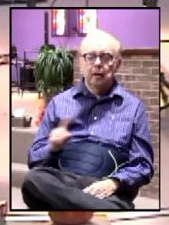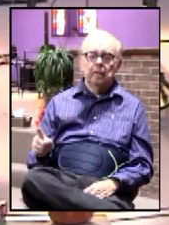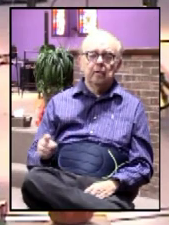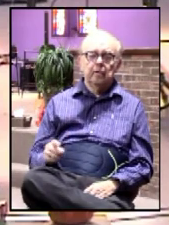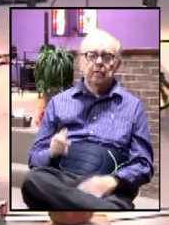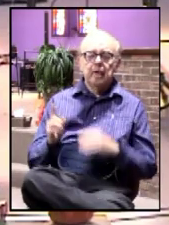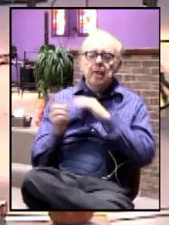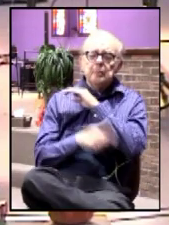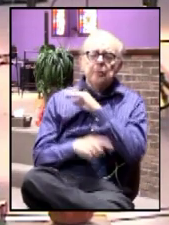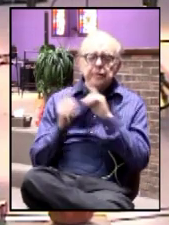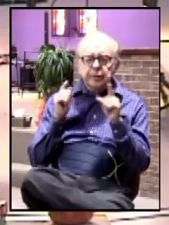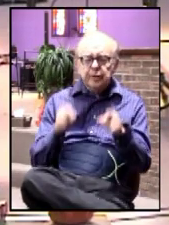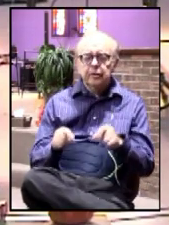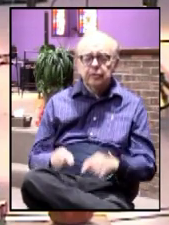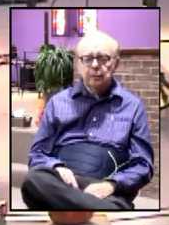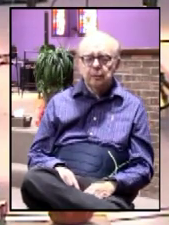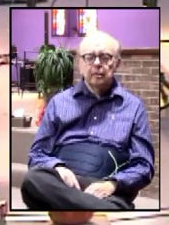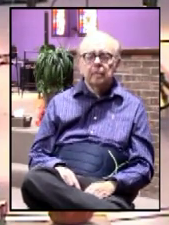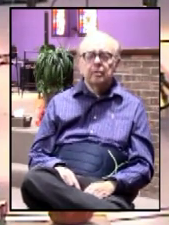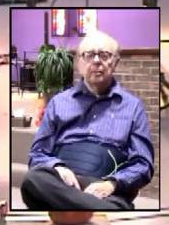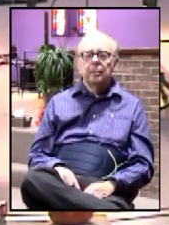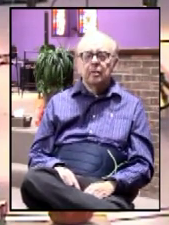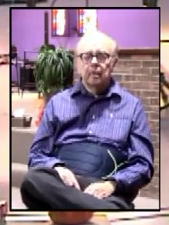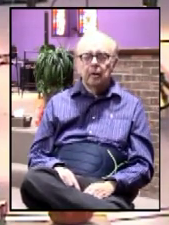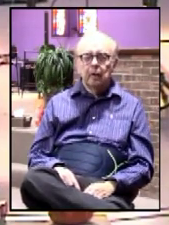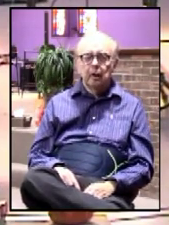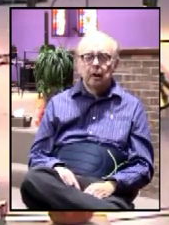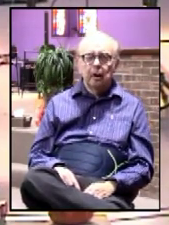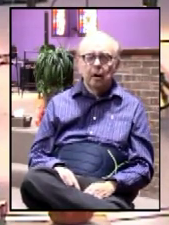They're going to persecute you